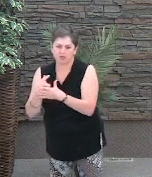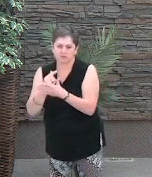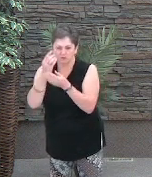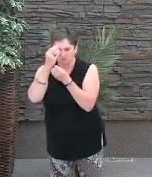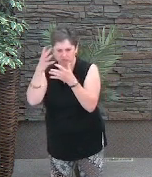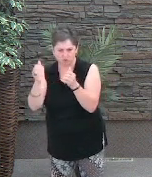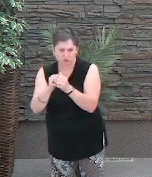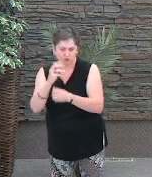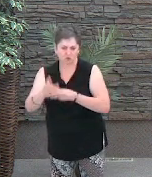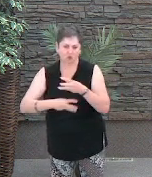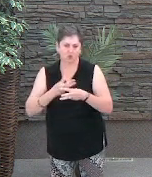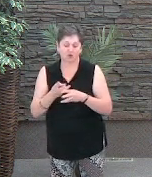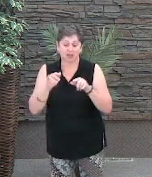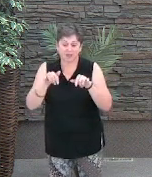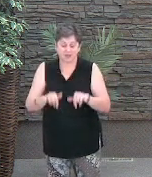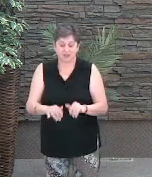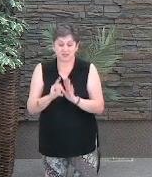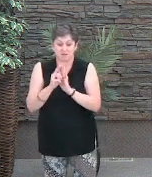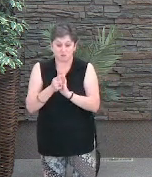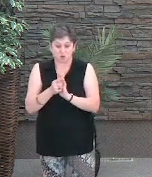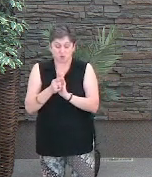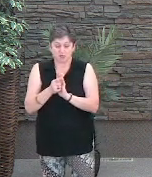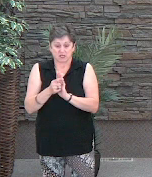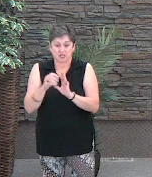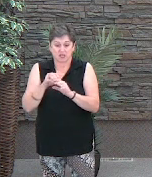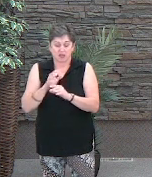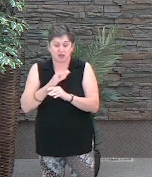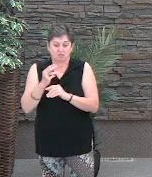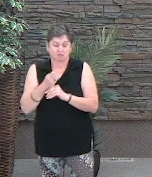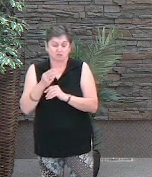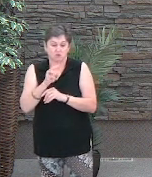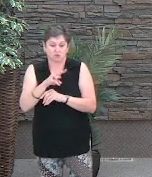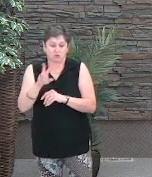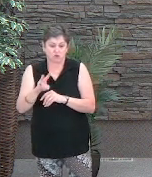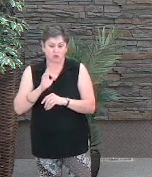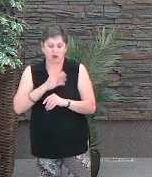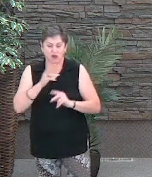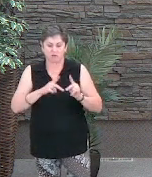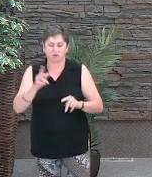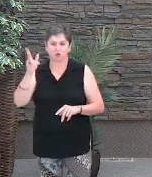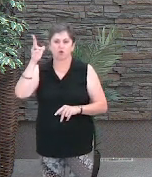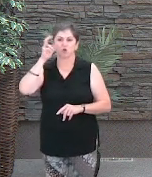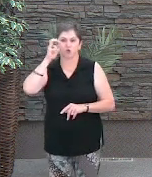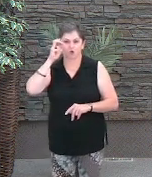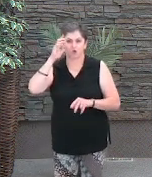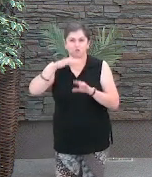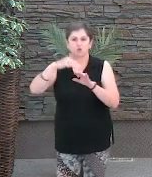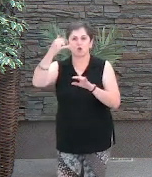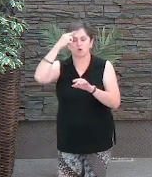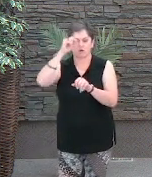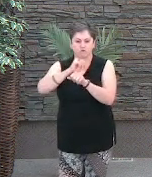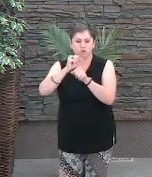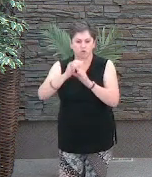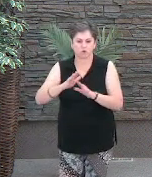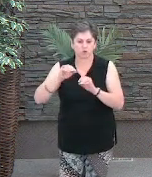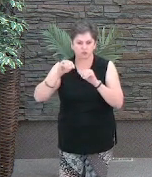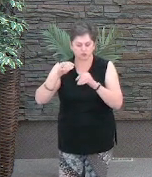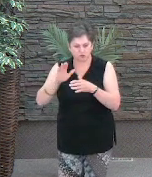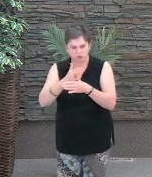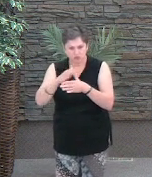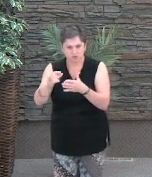with the world. And in this moment, what happened is our people heard the call for workers, and they